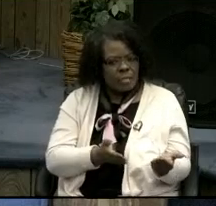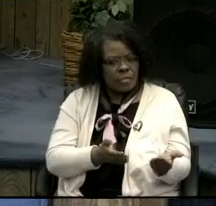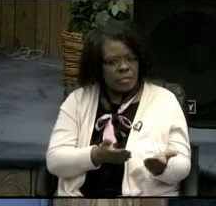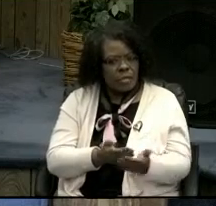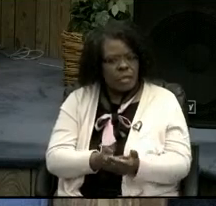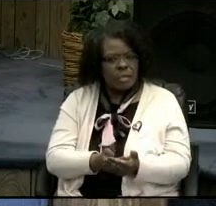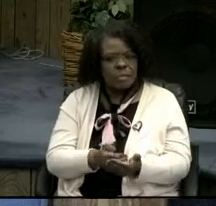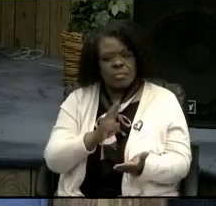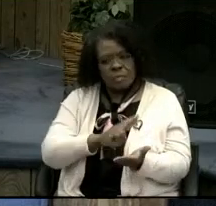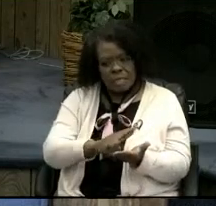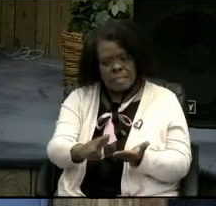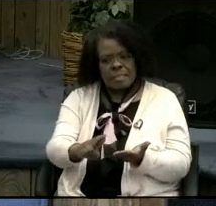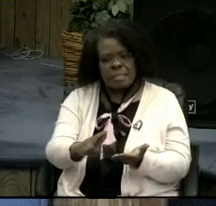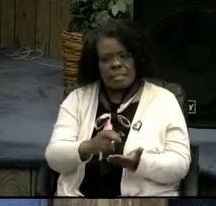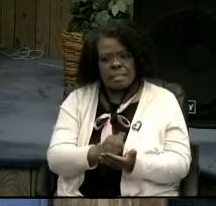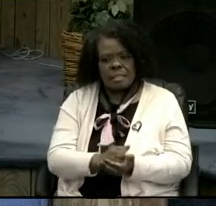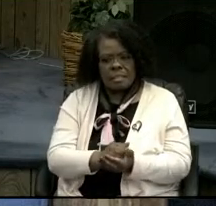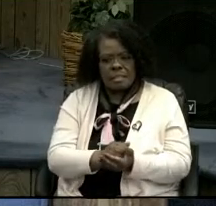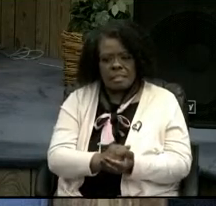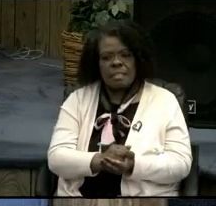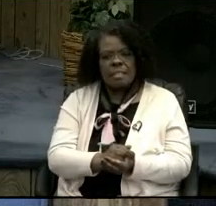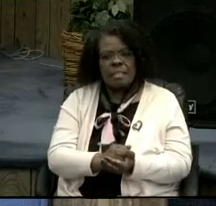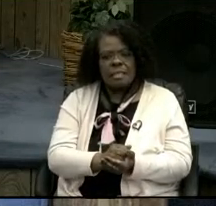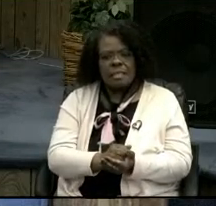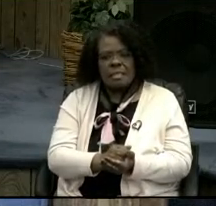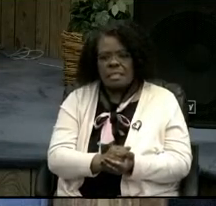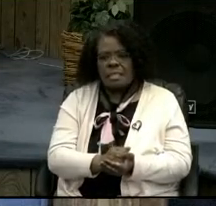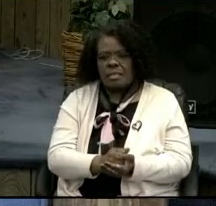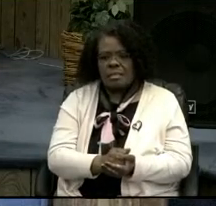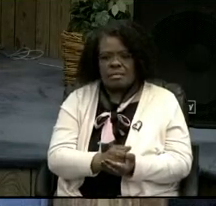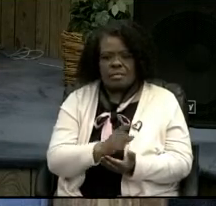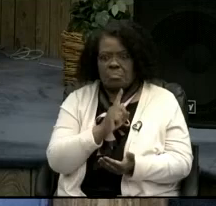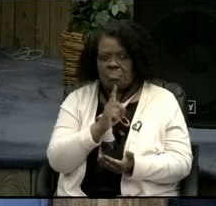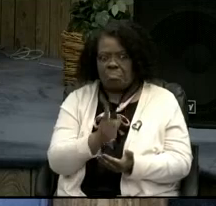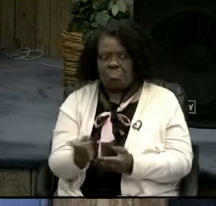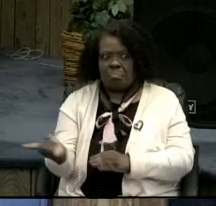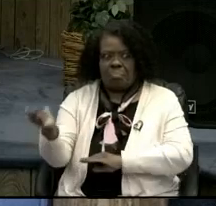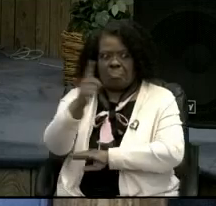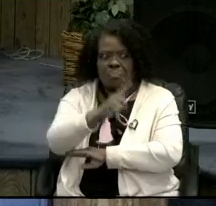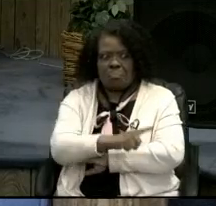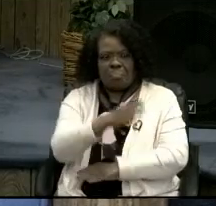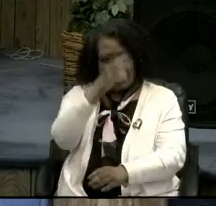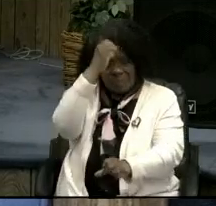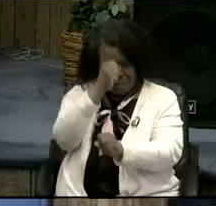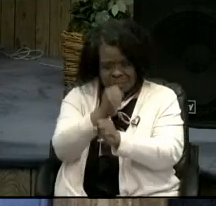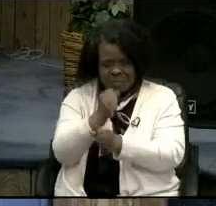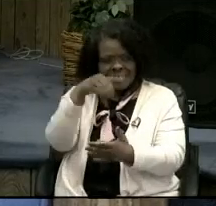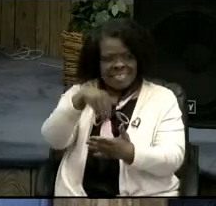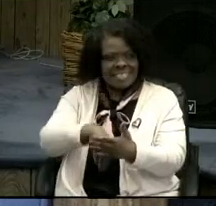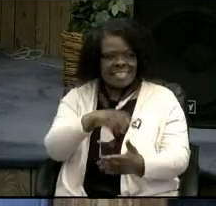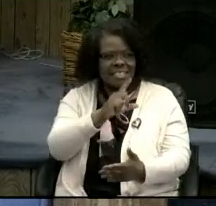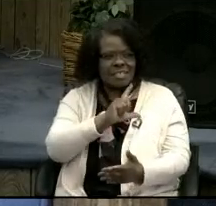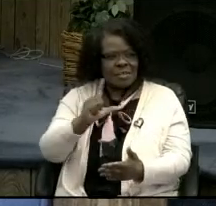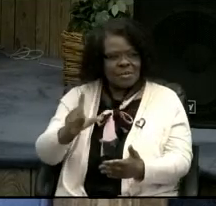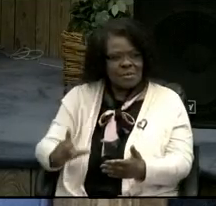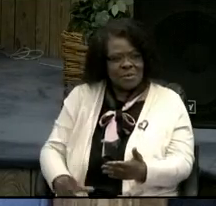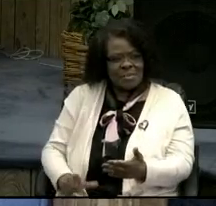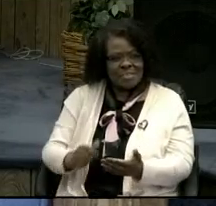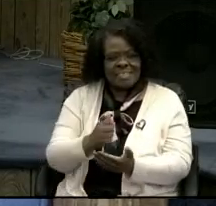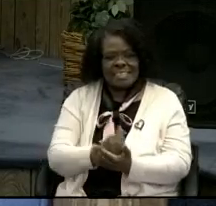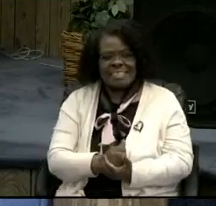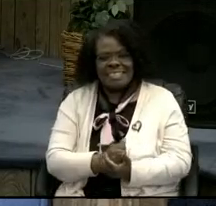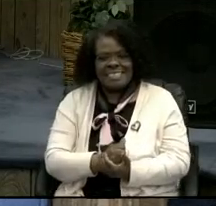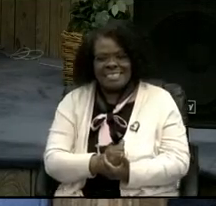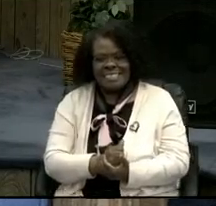thy judgment as the noonday. Rest in the Lord, and wait patiently for him. Fret not thyself because of him